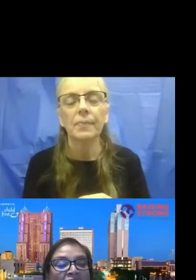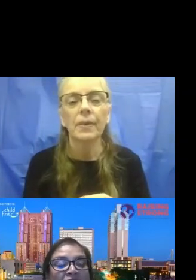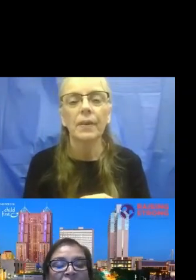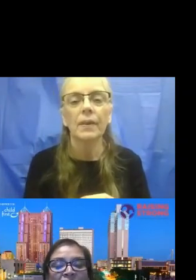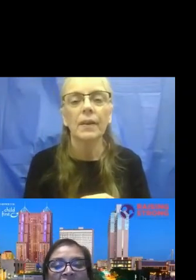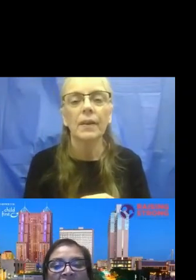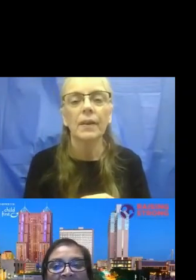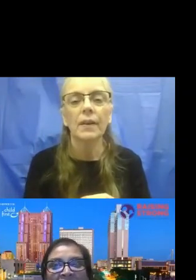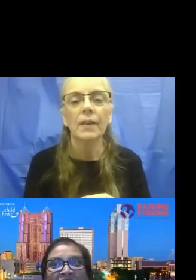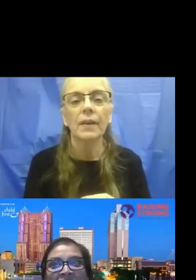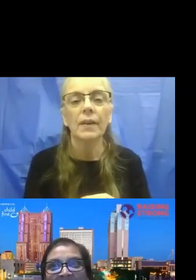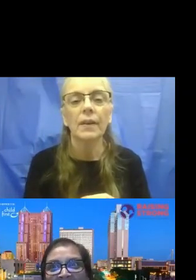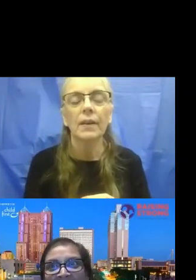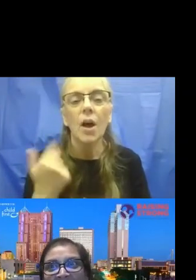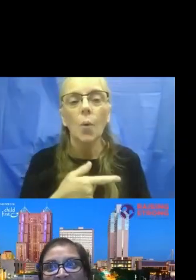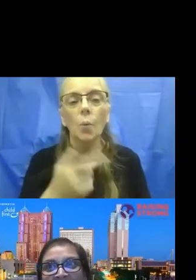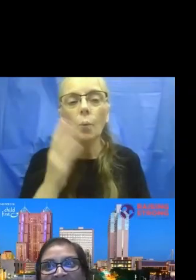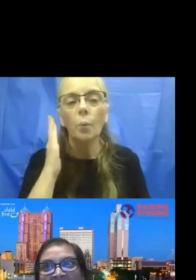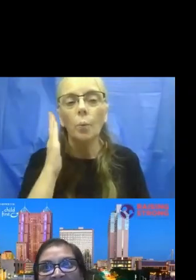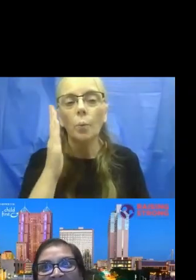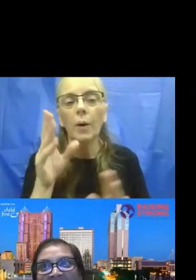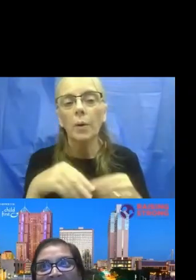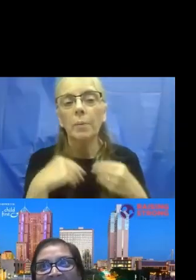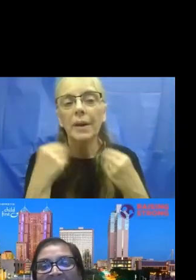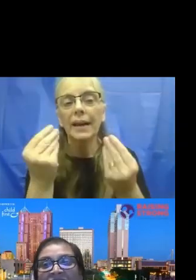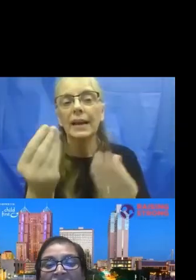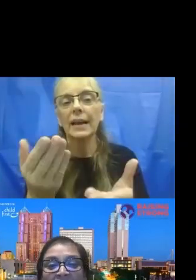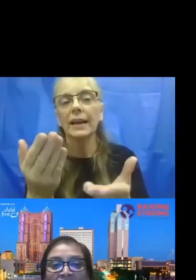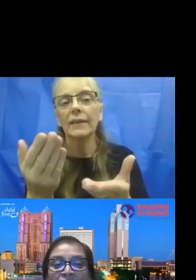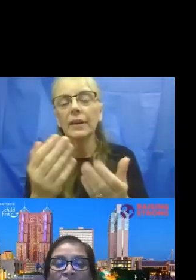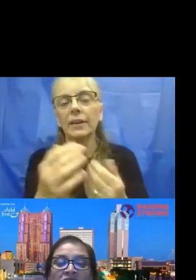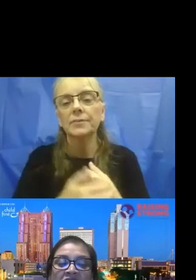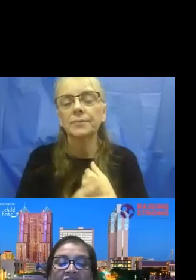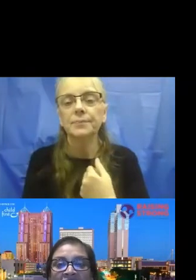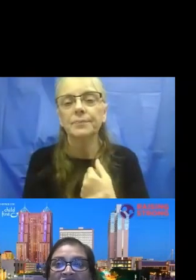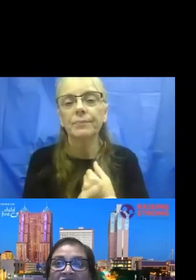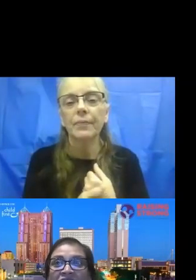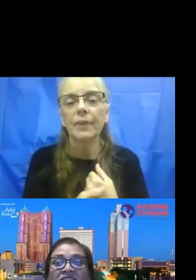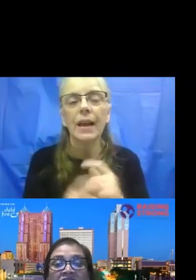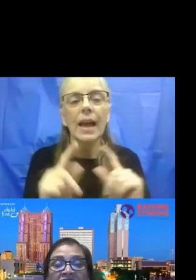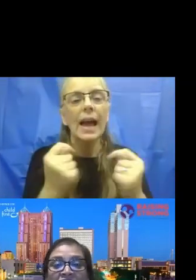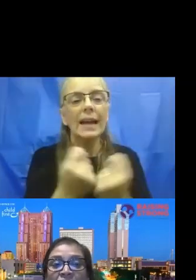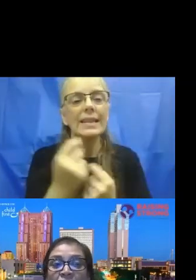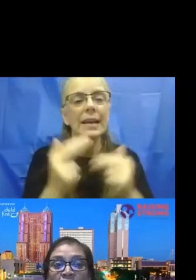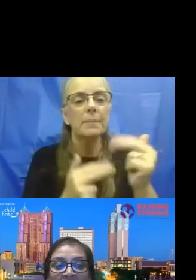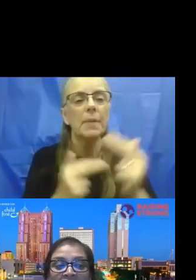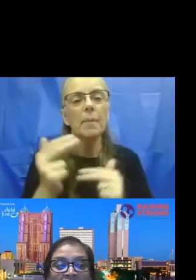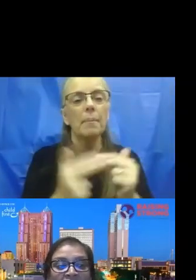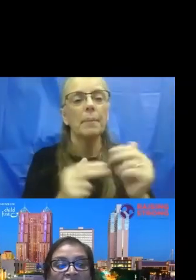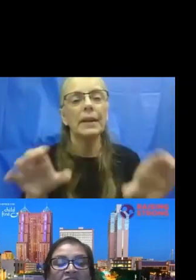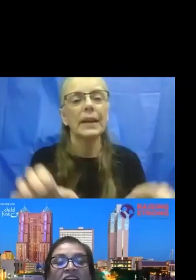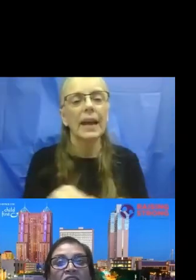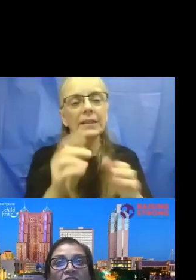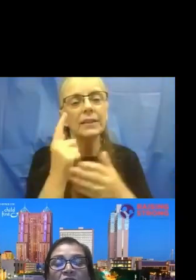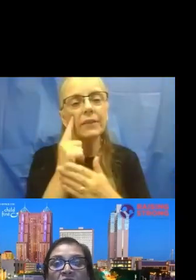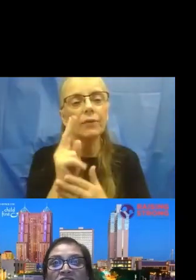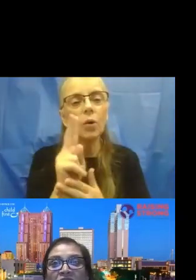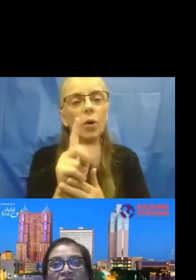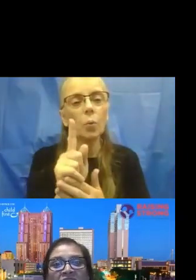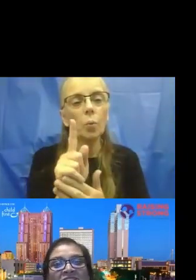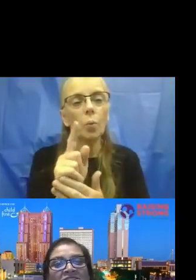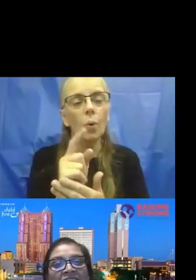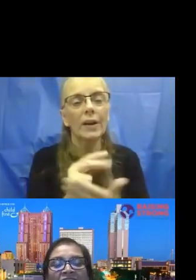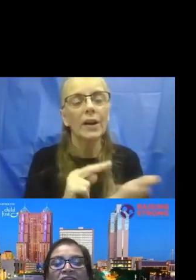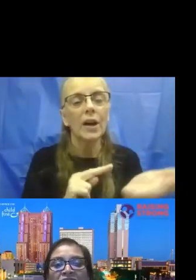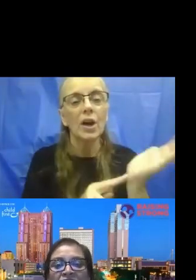are going to be giving out a team building activity for one nurse along with